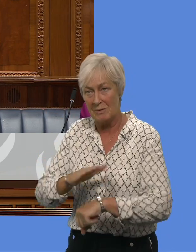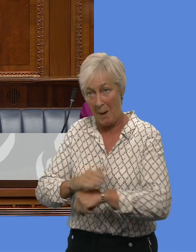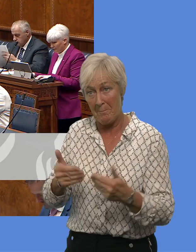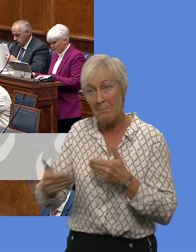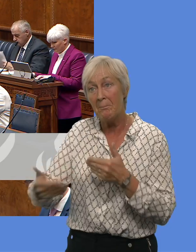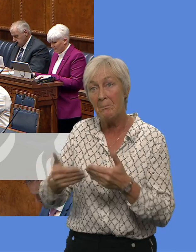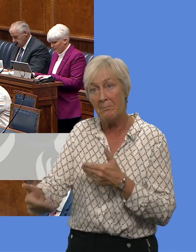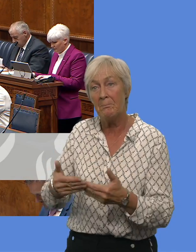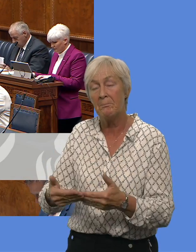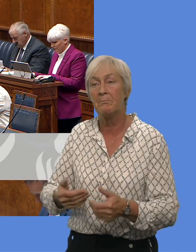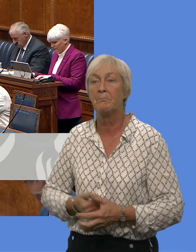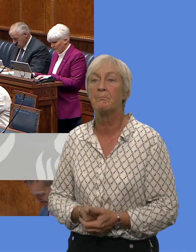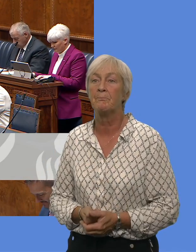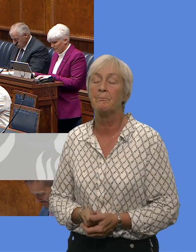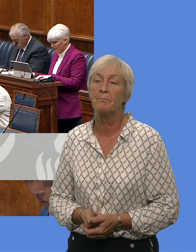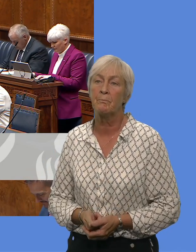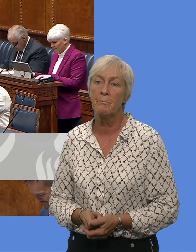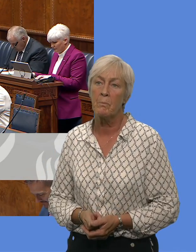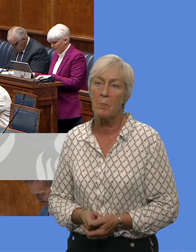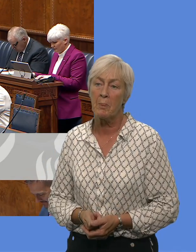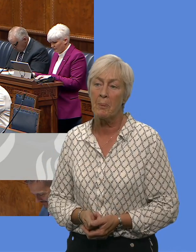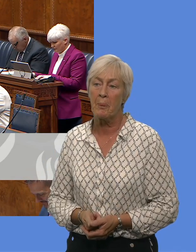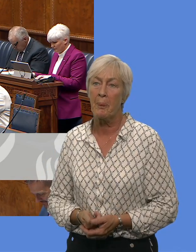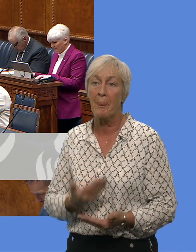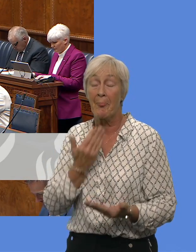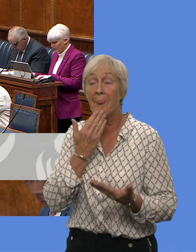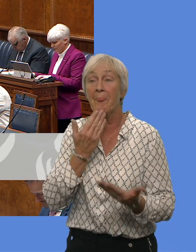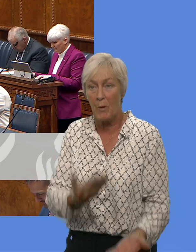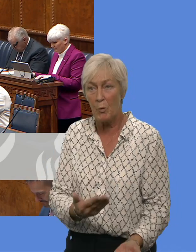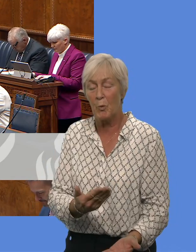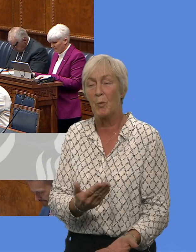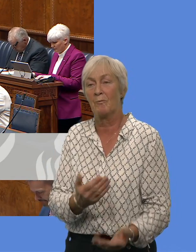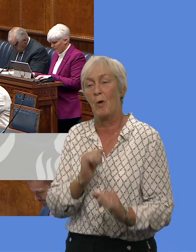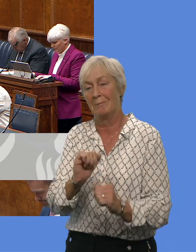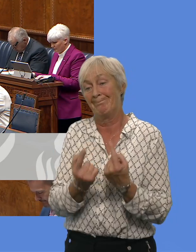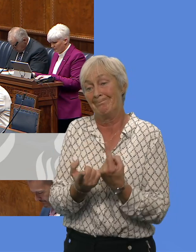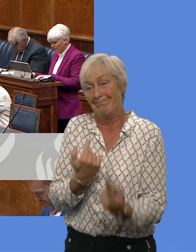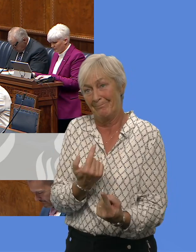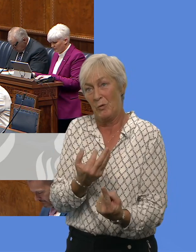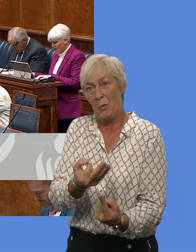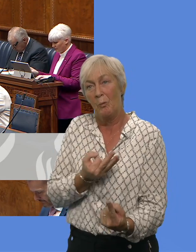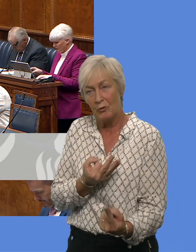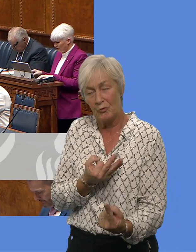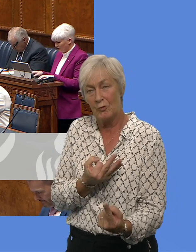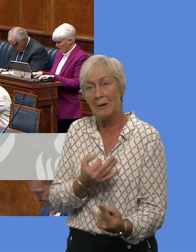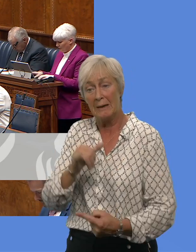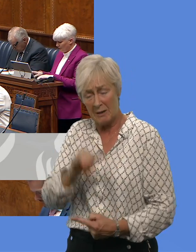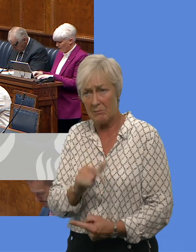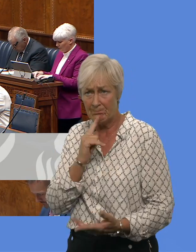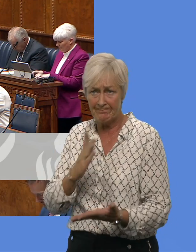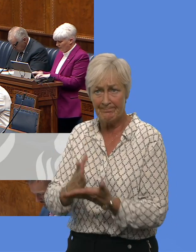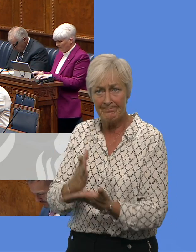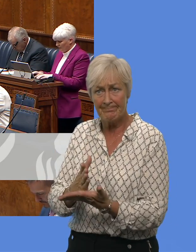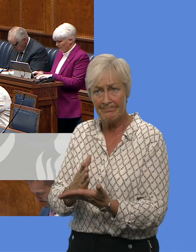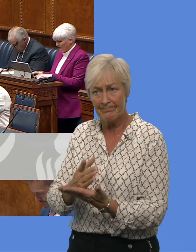possible. Deputy First Minister. Thank you. I thank the member for his follow-up question. Yes, absolutely. I